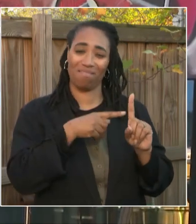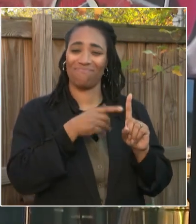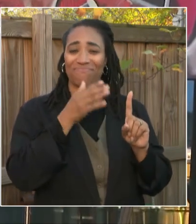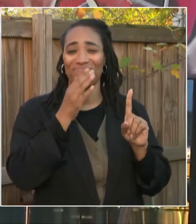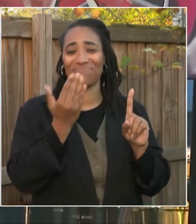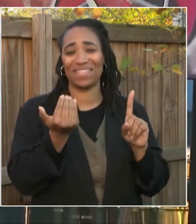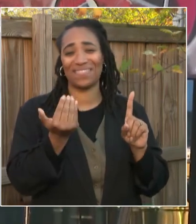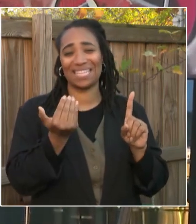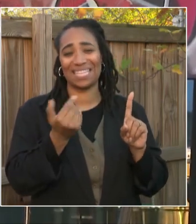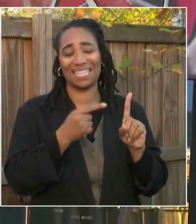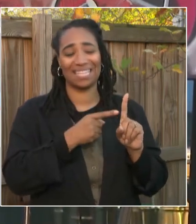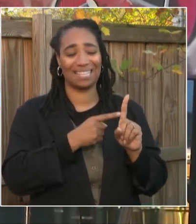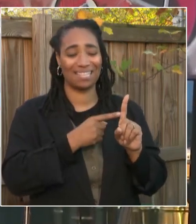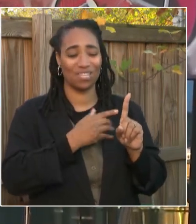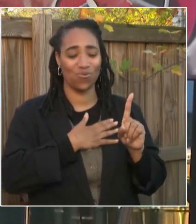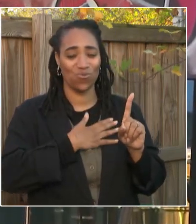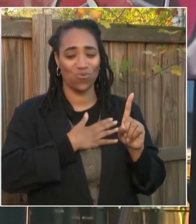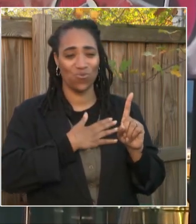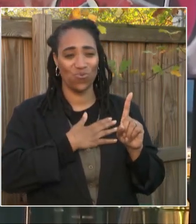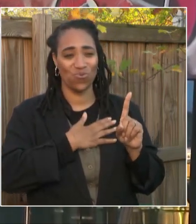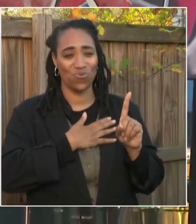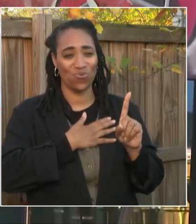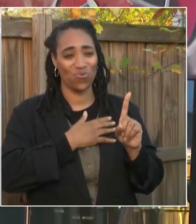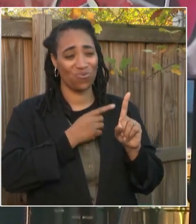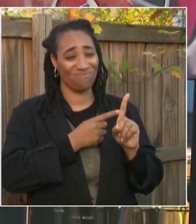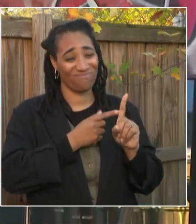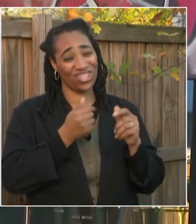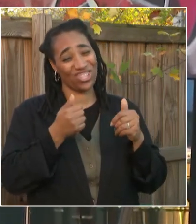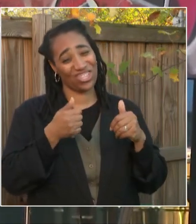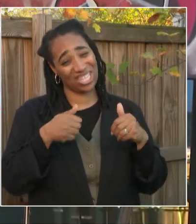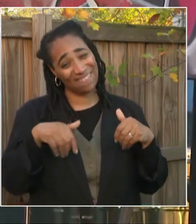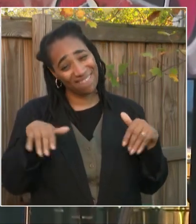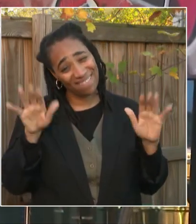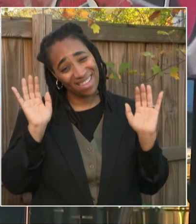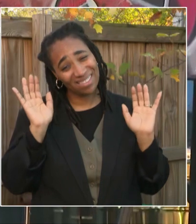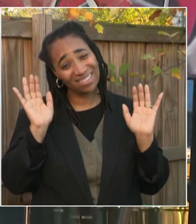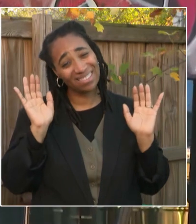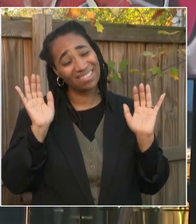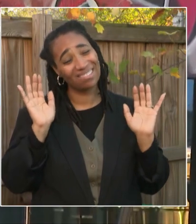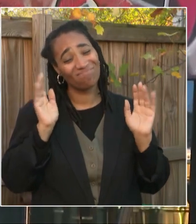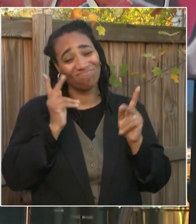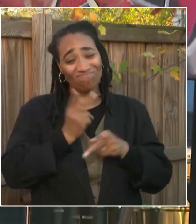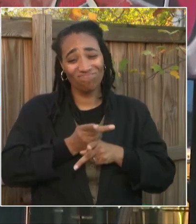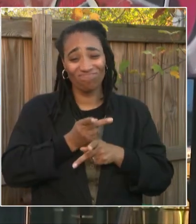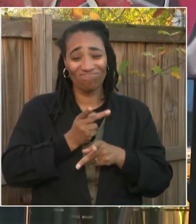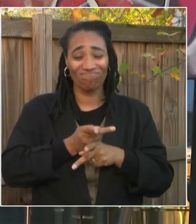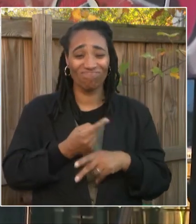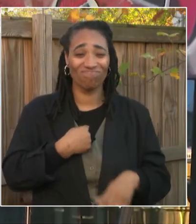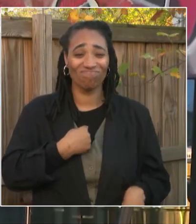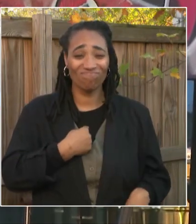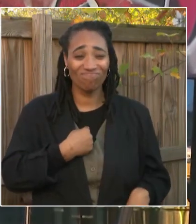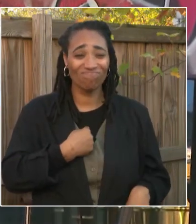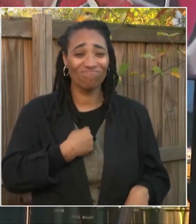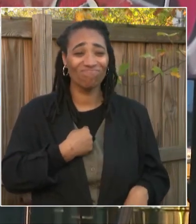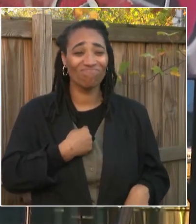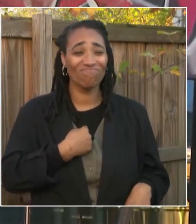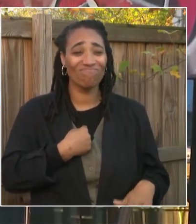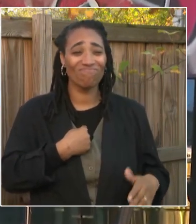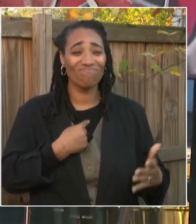she sacrificed and had me. And I just want you to know I love you. And my